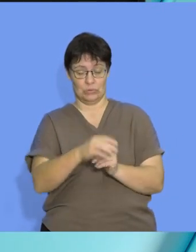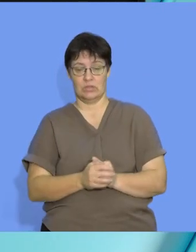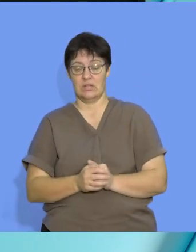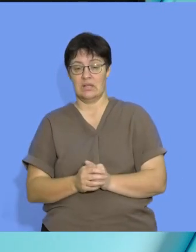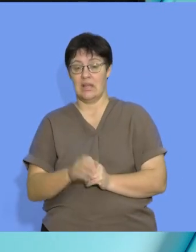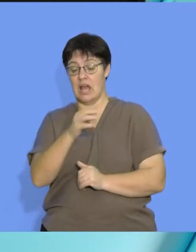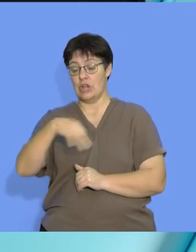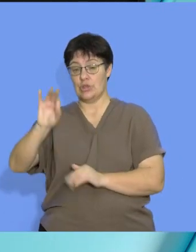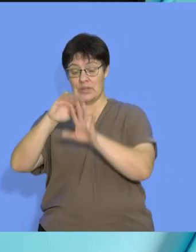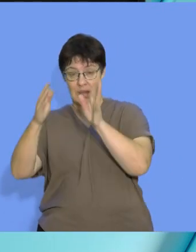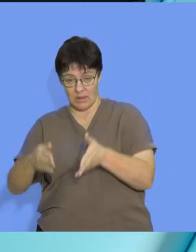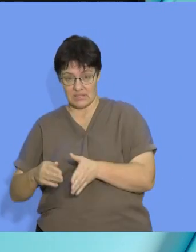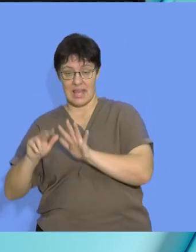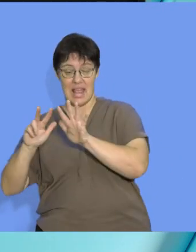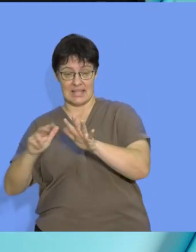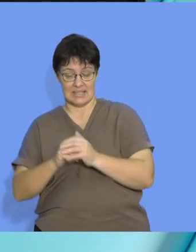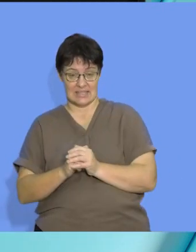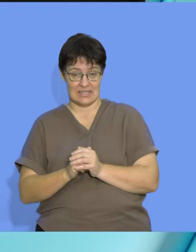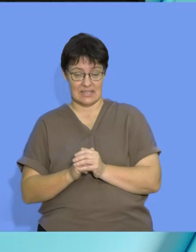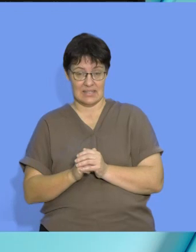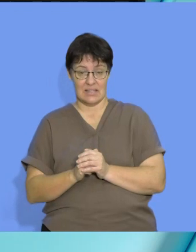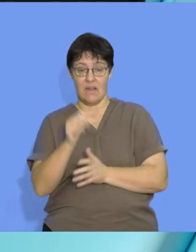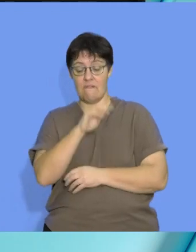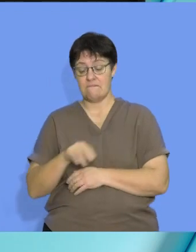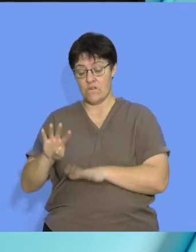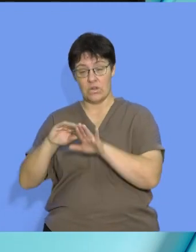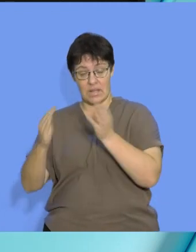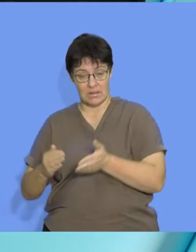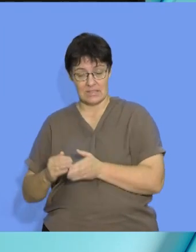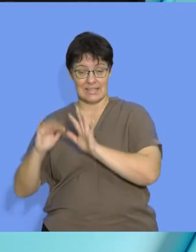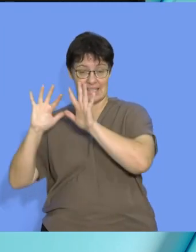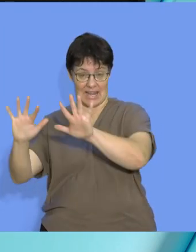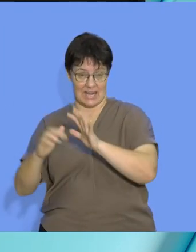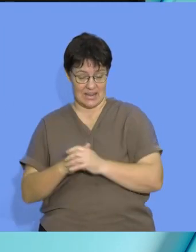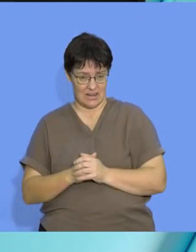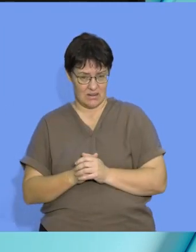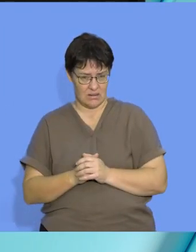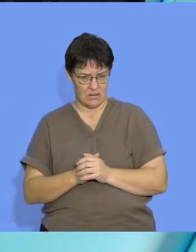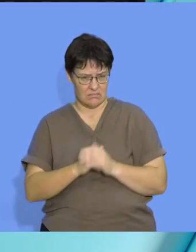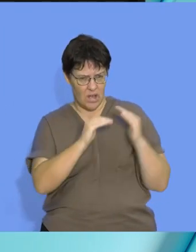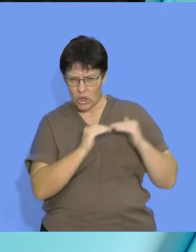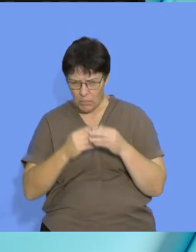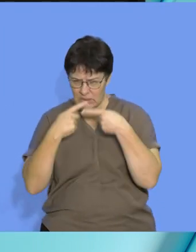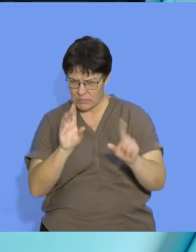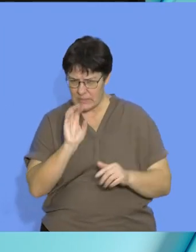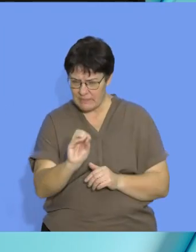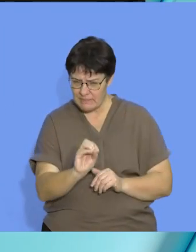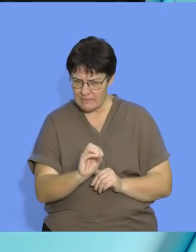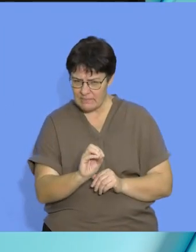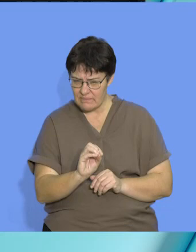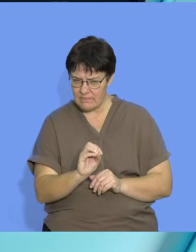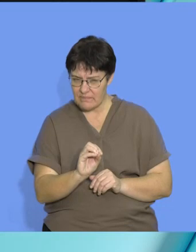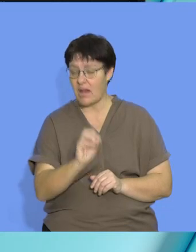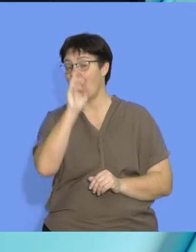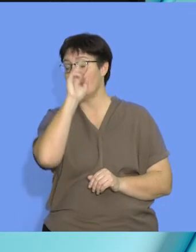3 tables, and 10 students at 4 tables. Is there a common difference over here? Remember